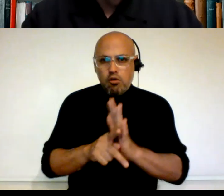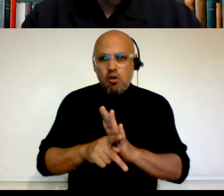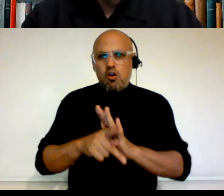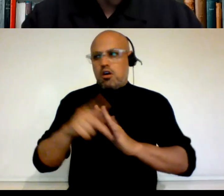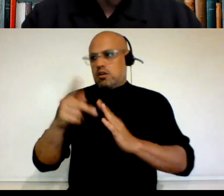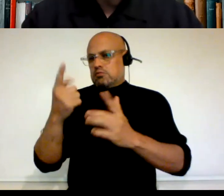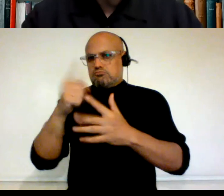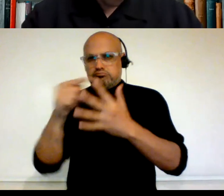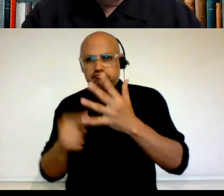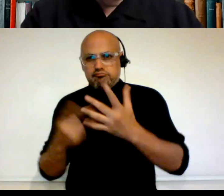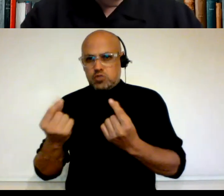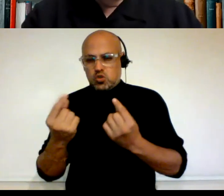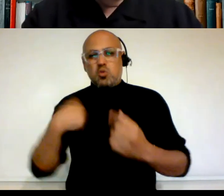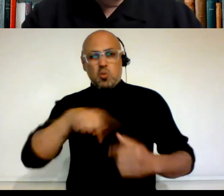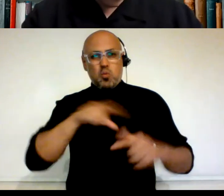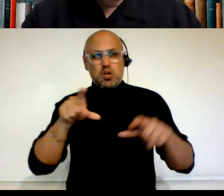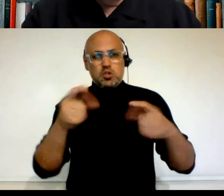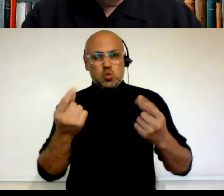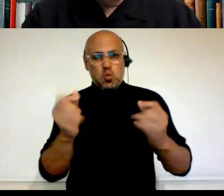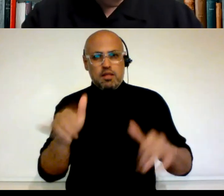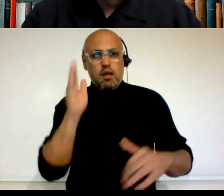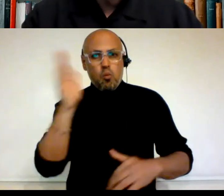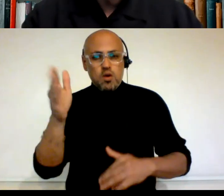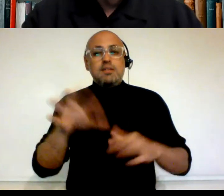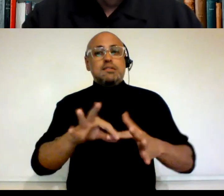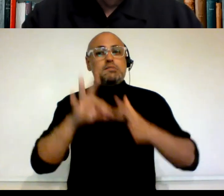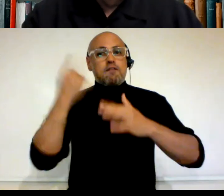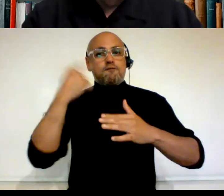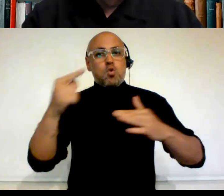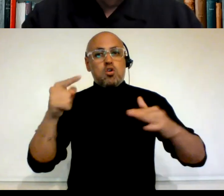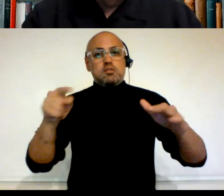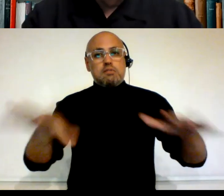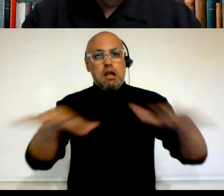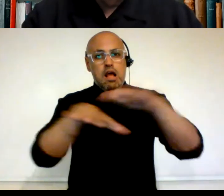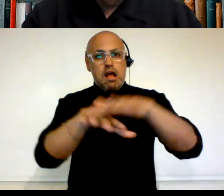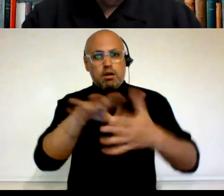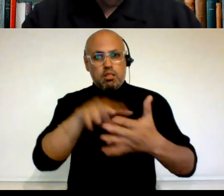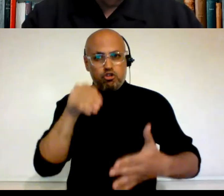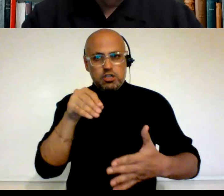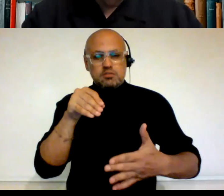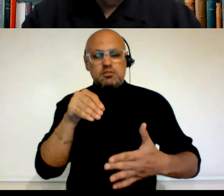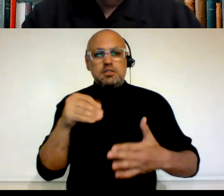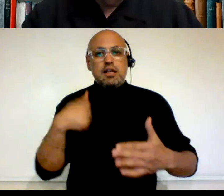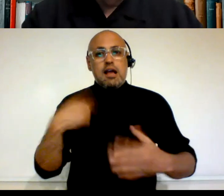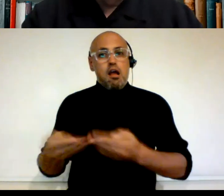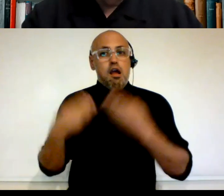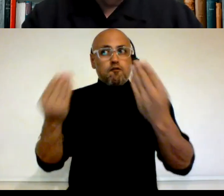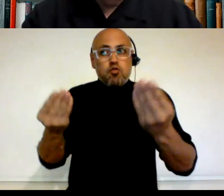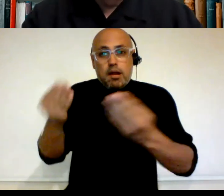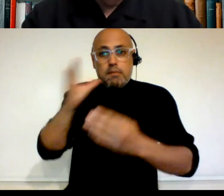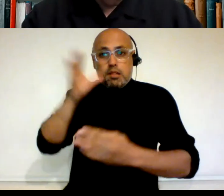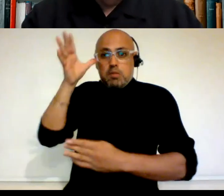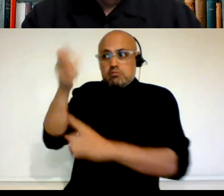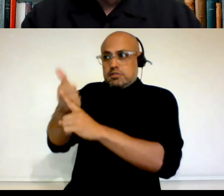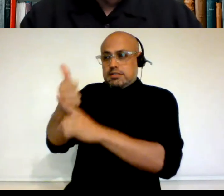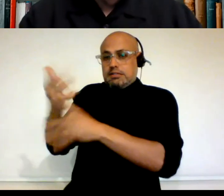that, especially as we prepare for hybrid. I recommend parents start getting the right instructions from their